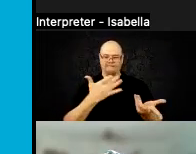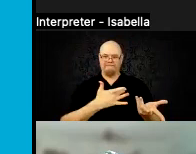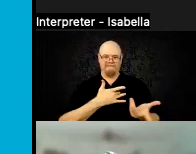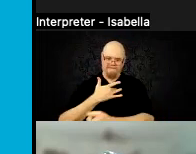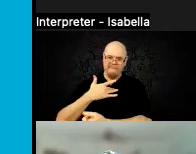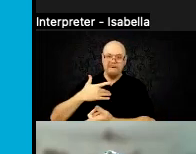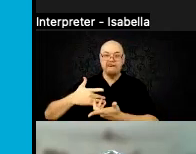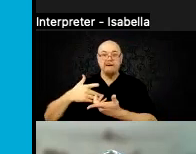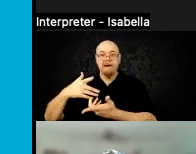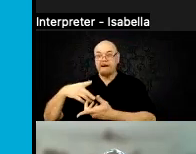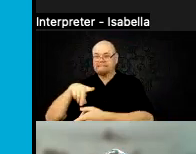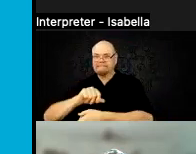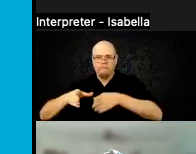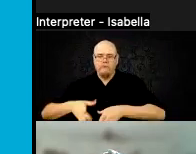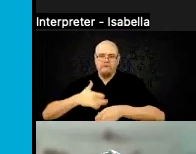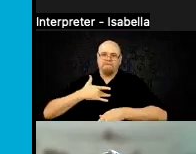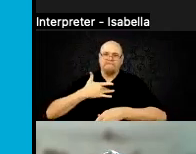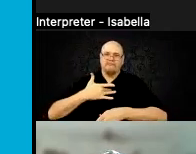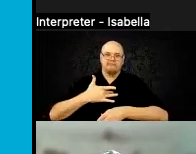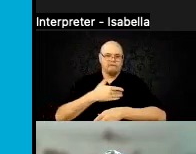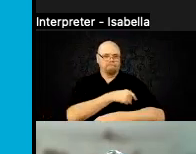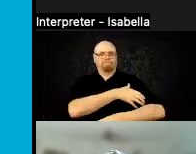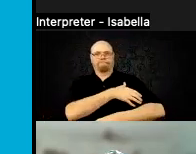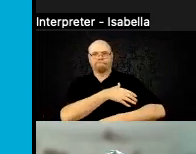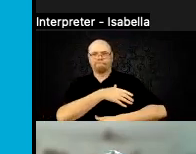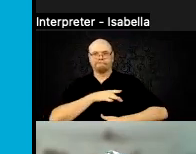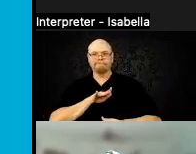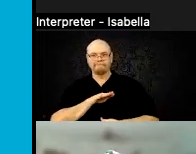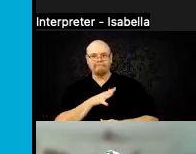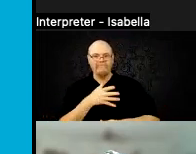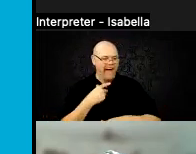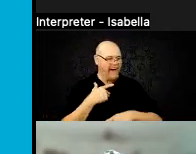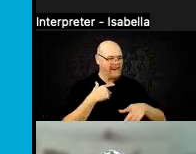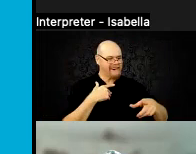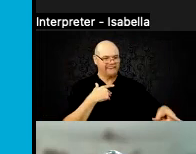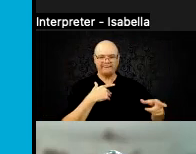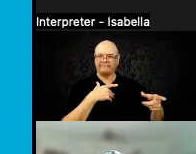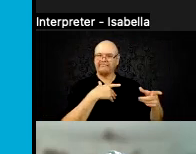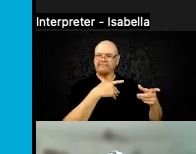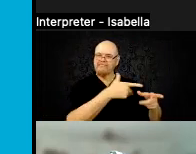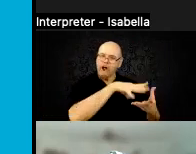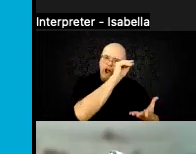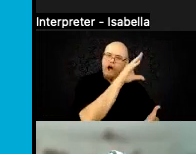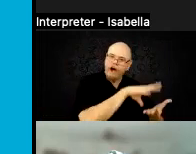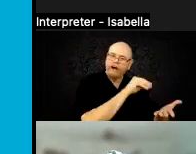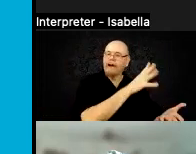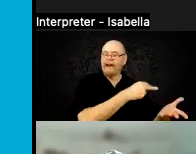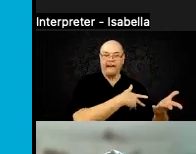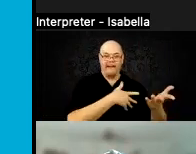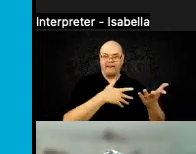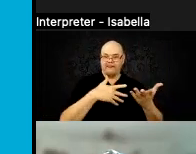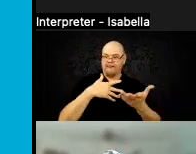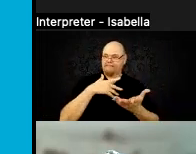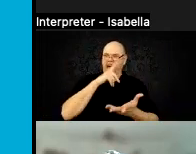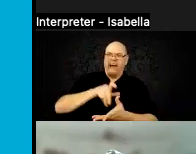scenes. So at the lowest level, we can have these informal conversations with a DRS counselor. Now,